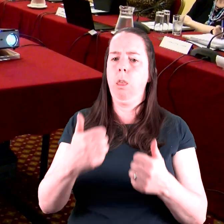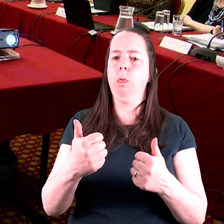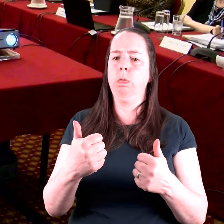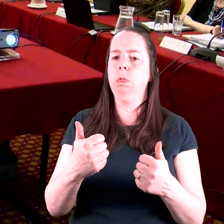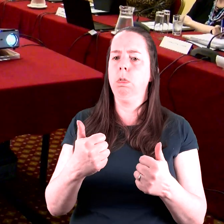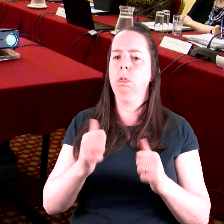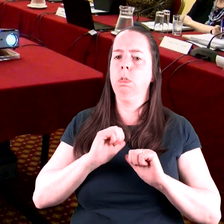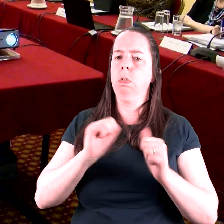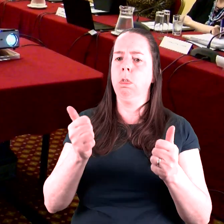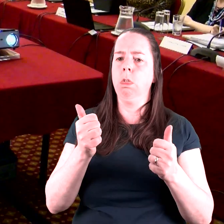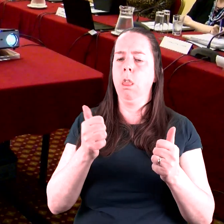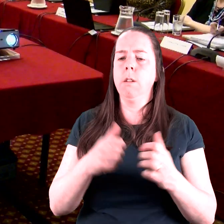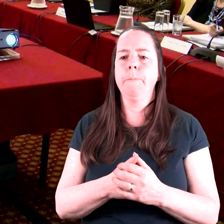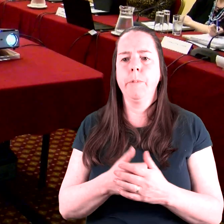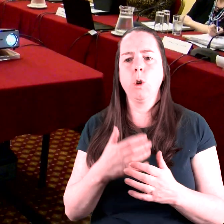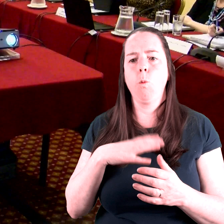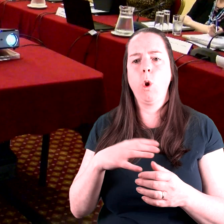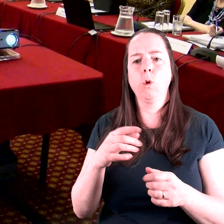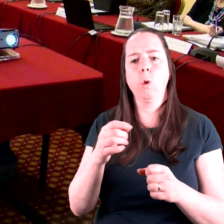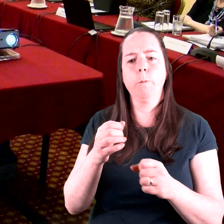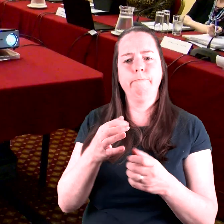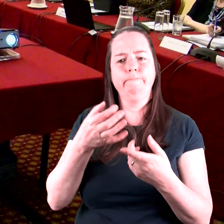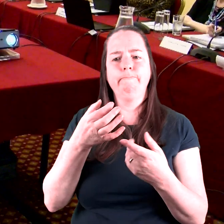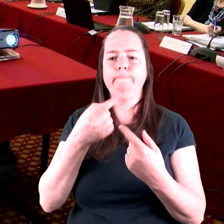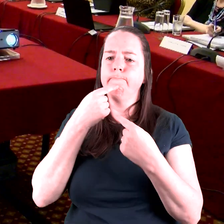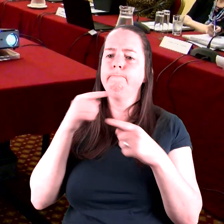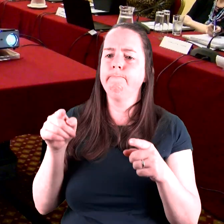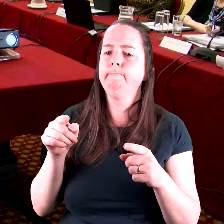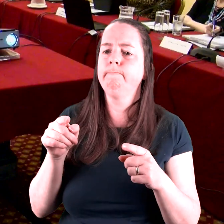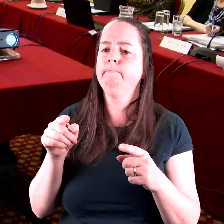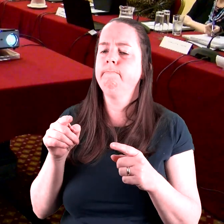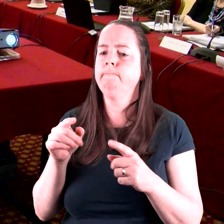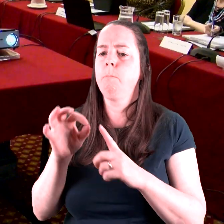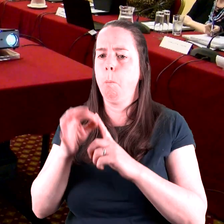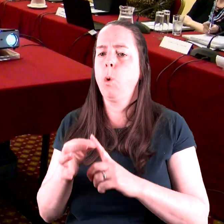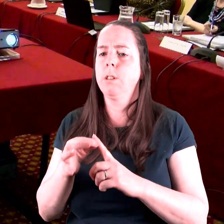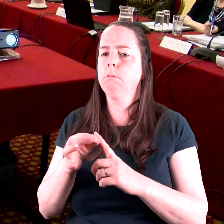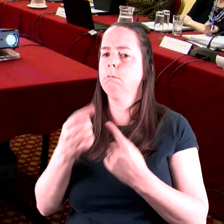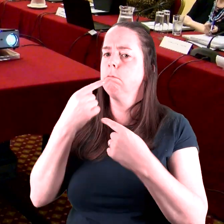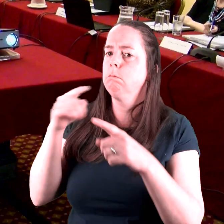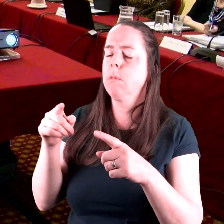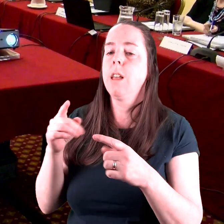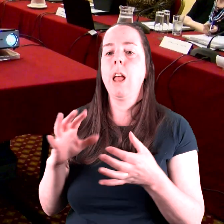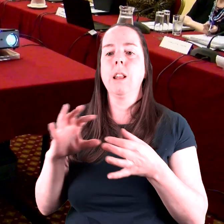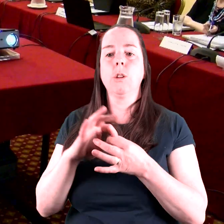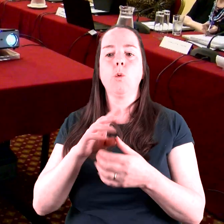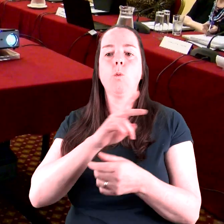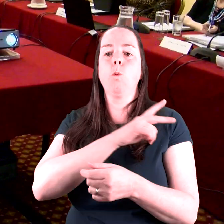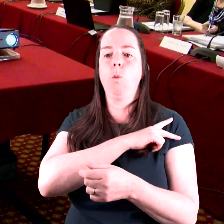live healthily. So I just wanted to make that particular point,